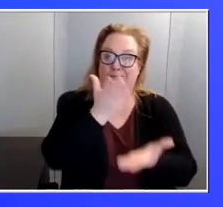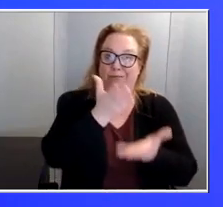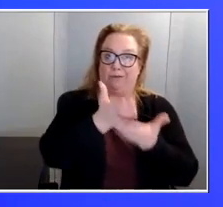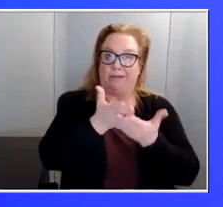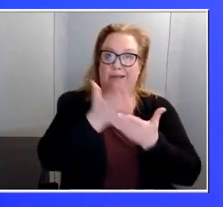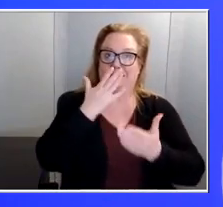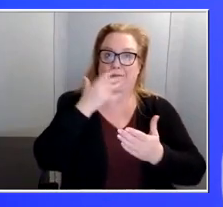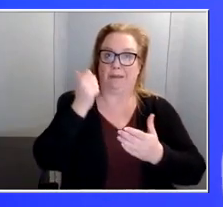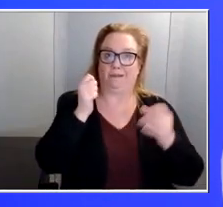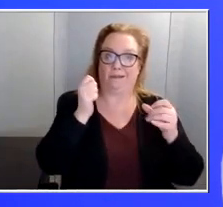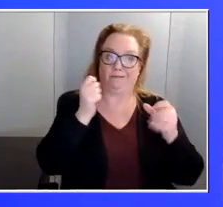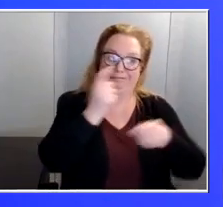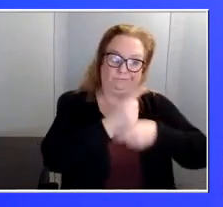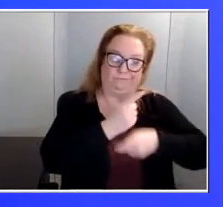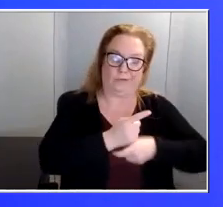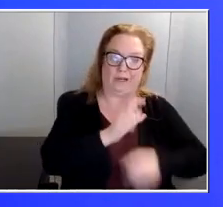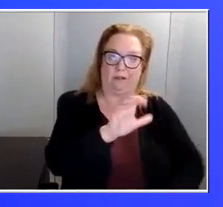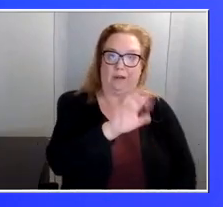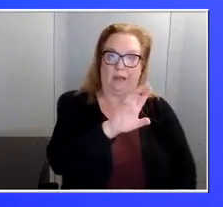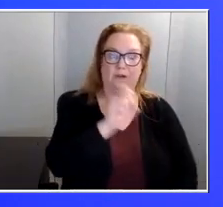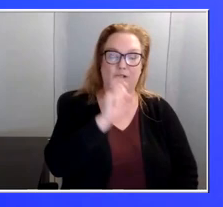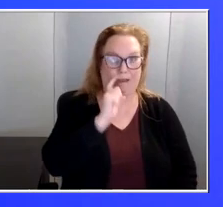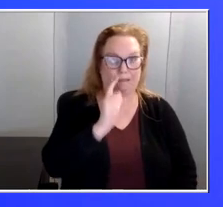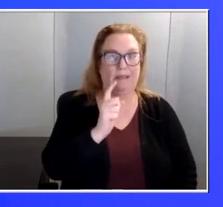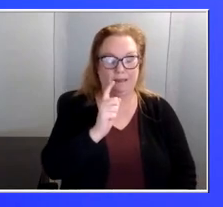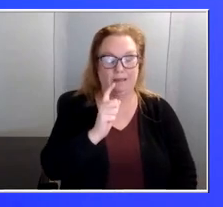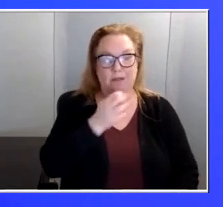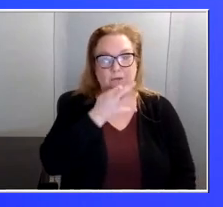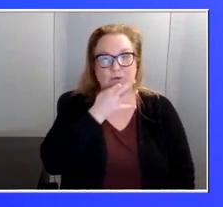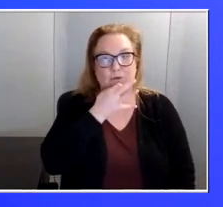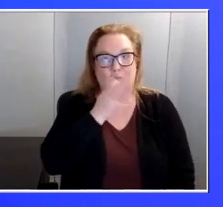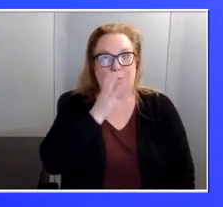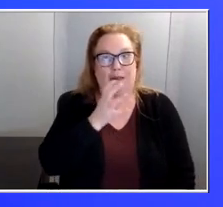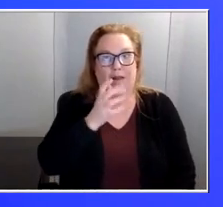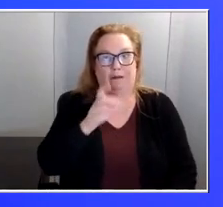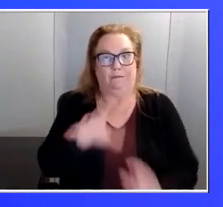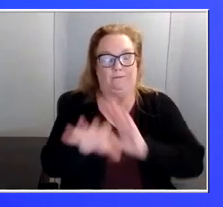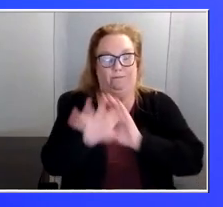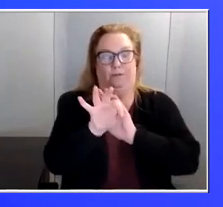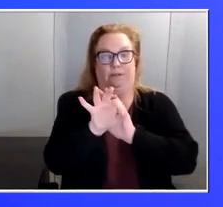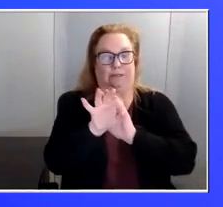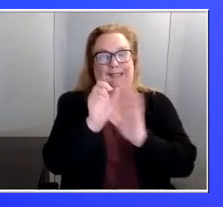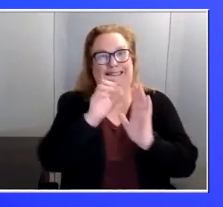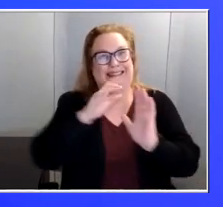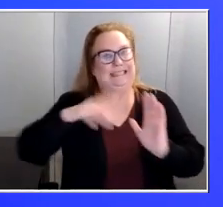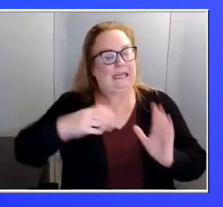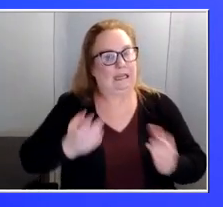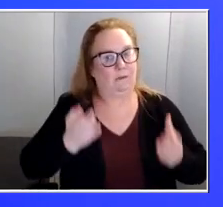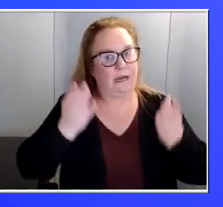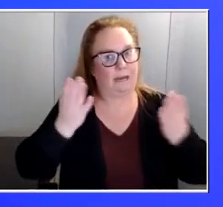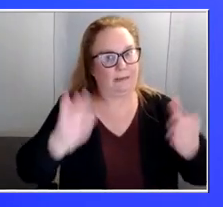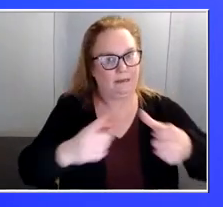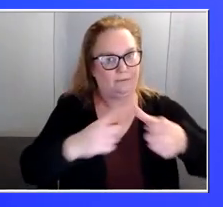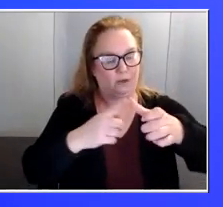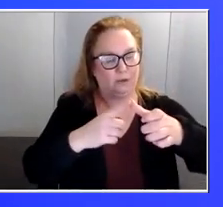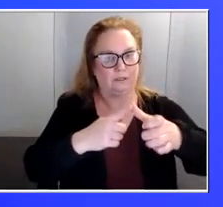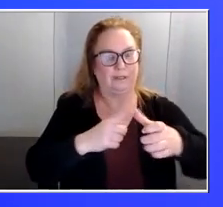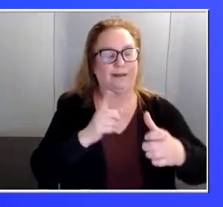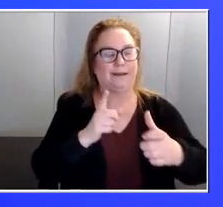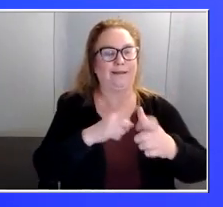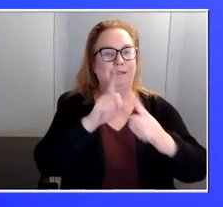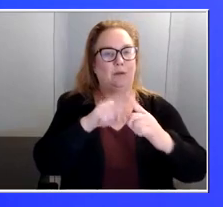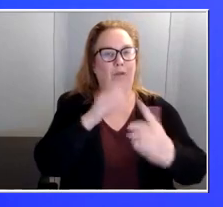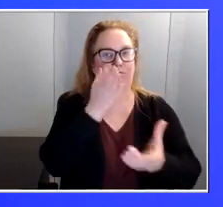think this is going to actually move eventually upfront therapy, but it's not recommended to start yet upfront until we have more trials to prove